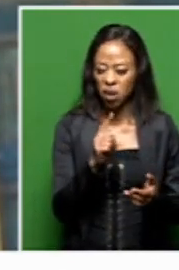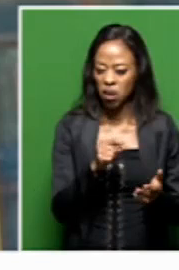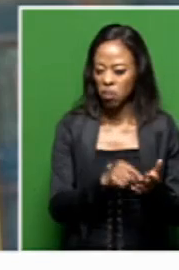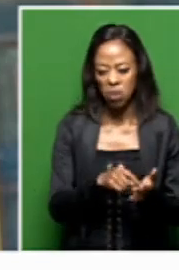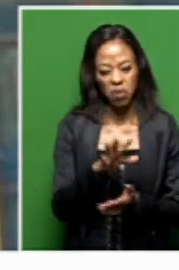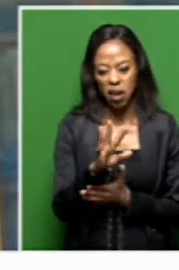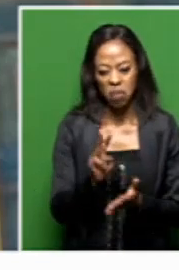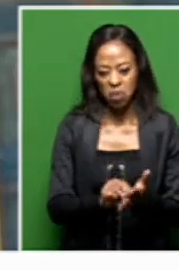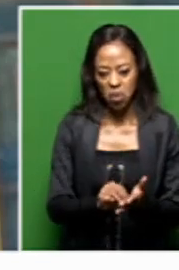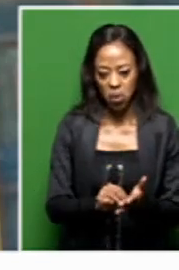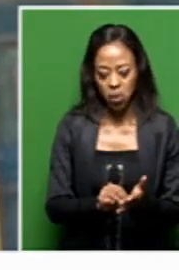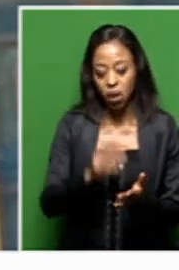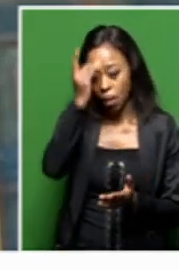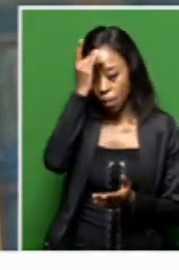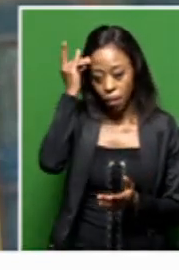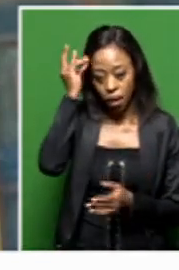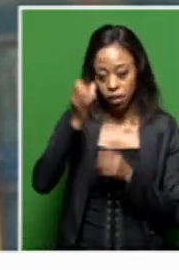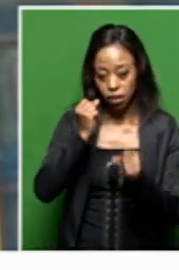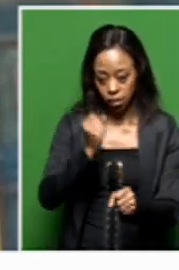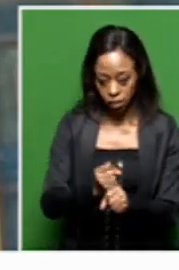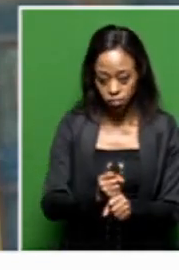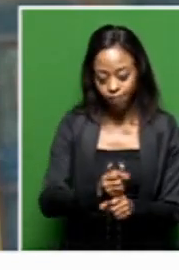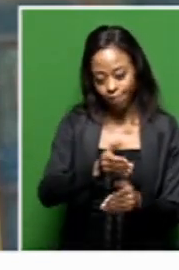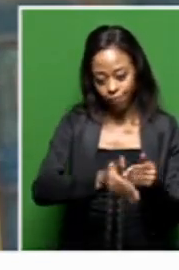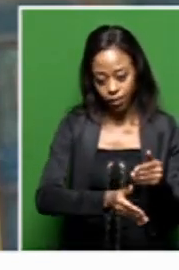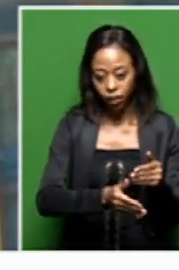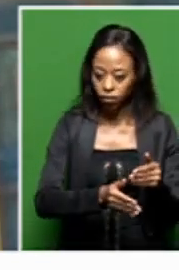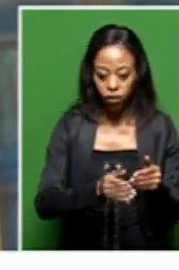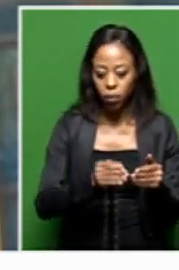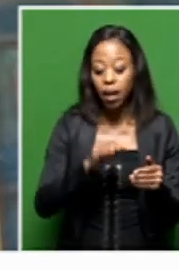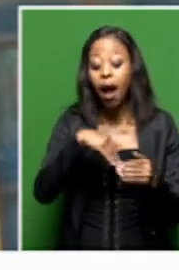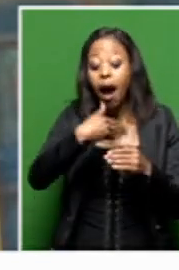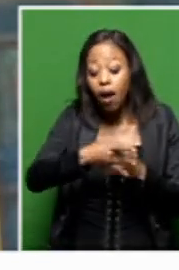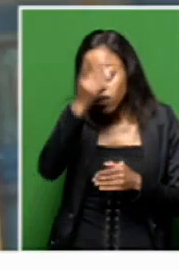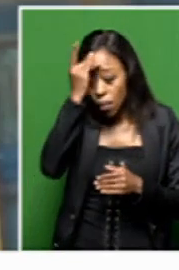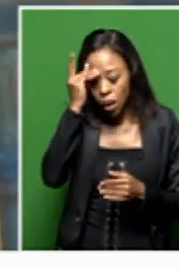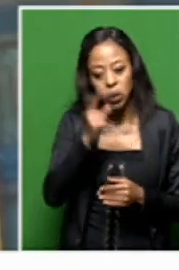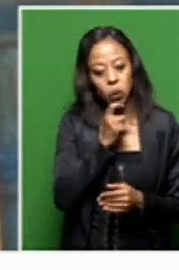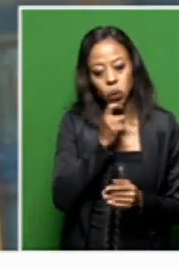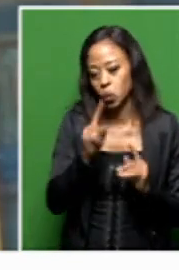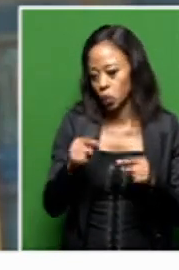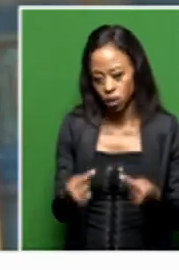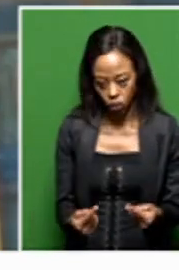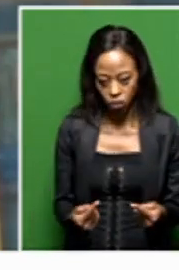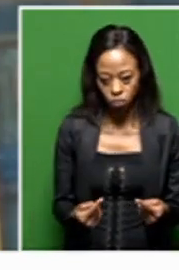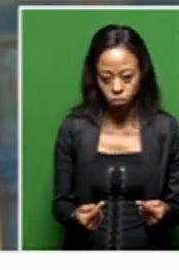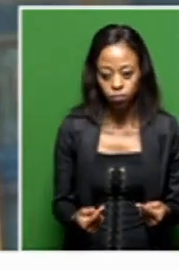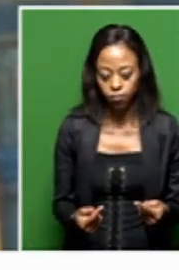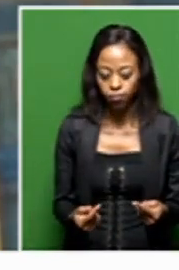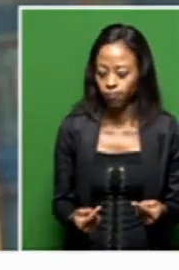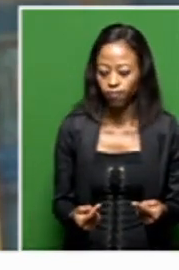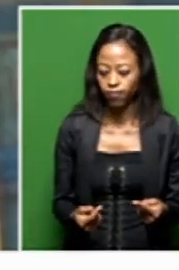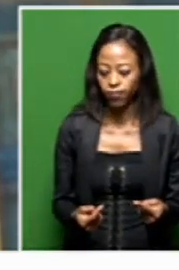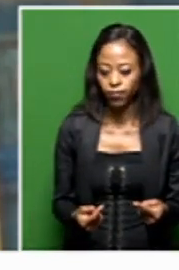million doses, is in March next year. So as long as we've used that 1.5 million doses by March next year, we don't run the risk